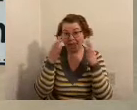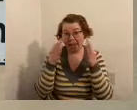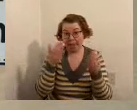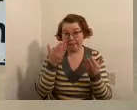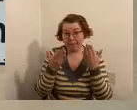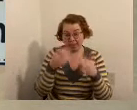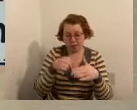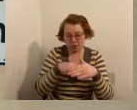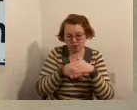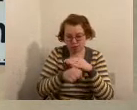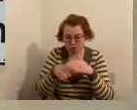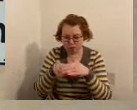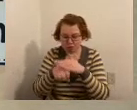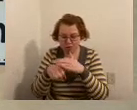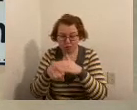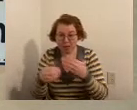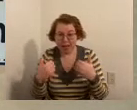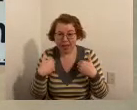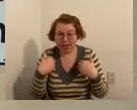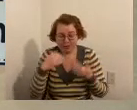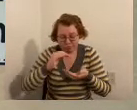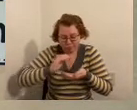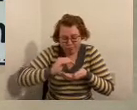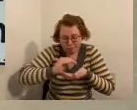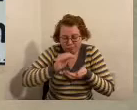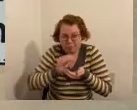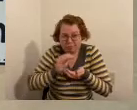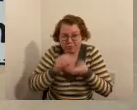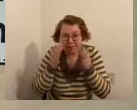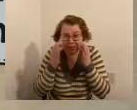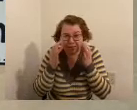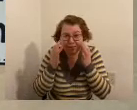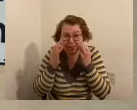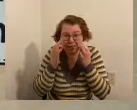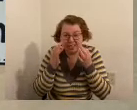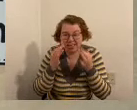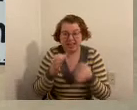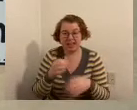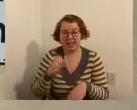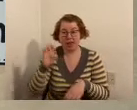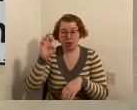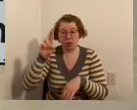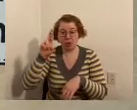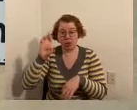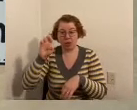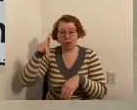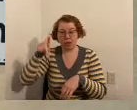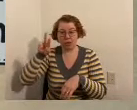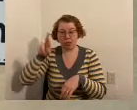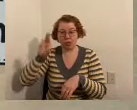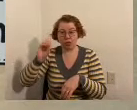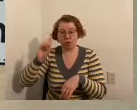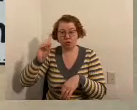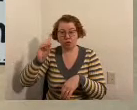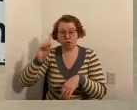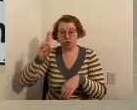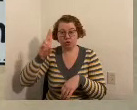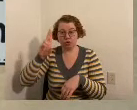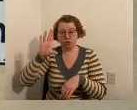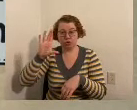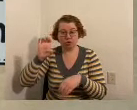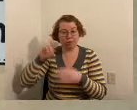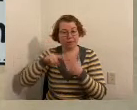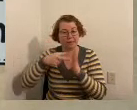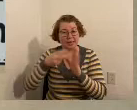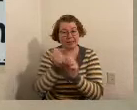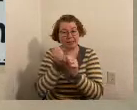reproduces and it has kittens. So reproduce means to make more of the same kind. So these